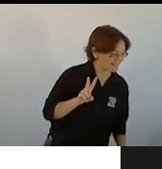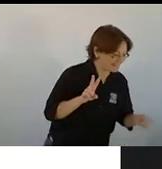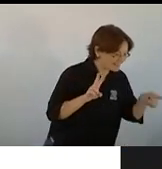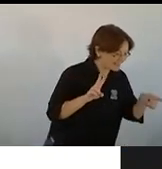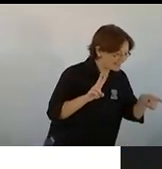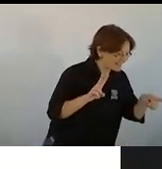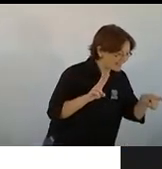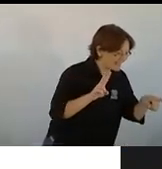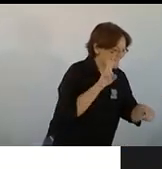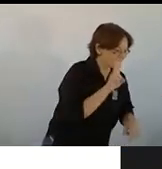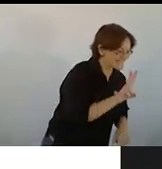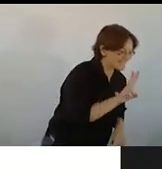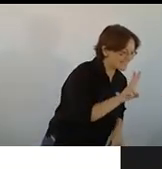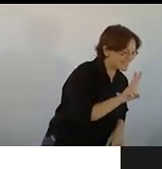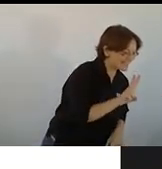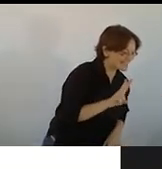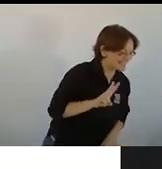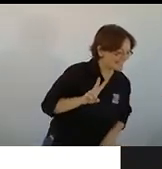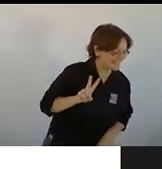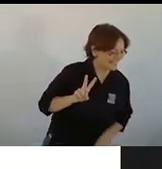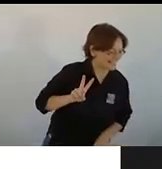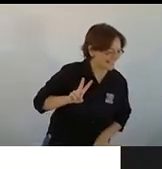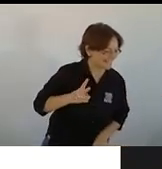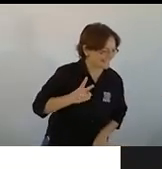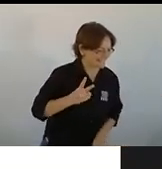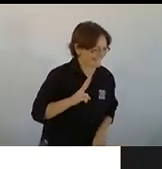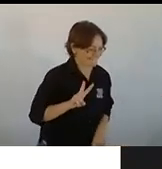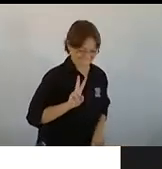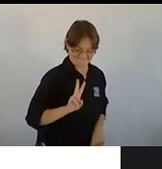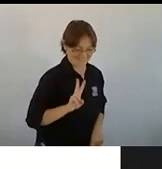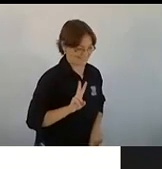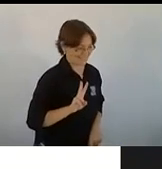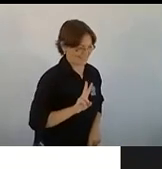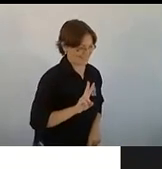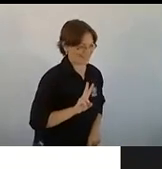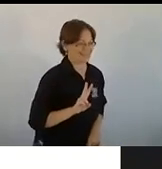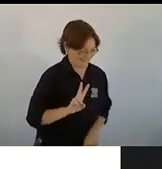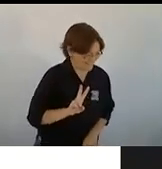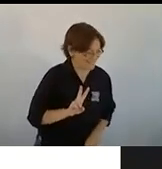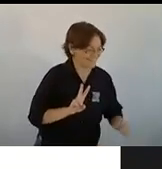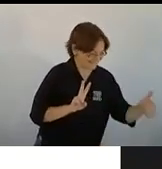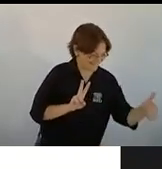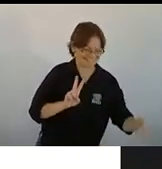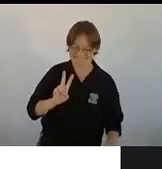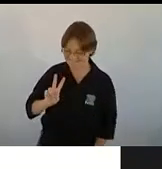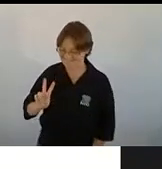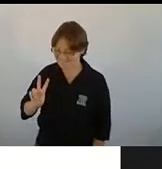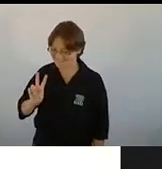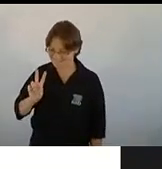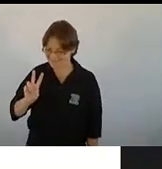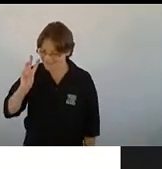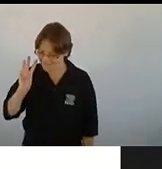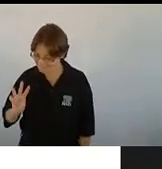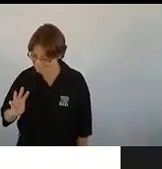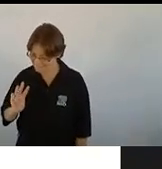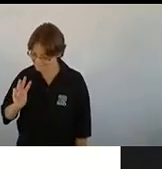in South African Sign Language. The hand shapes often look like these hand shapes. So the V,